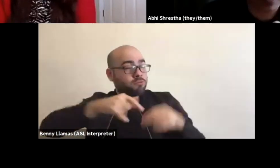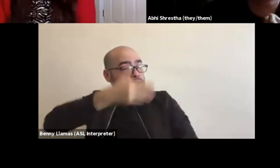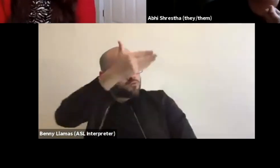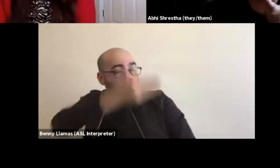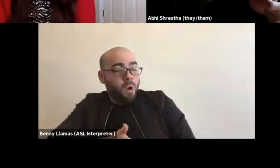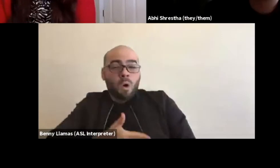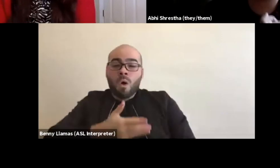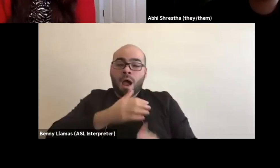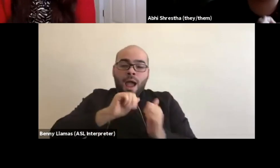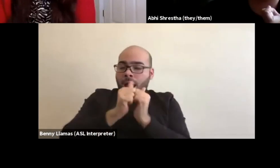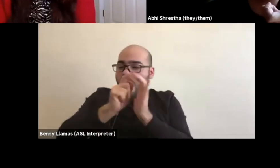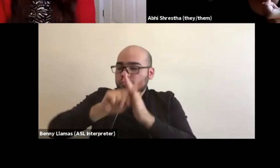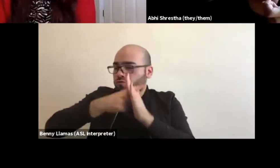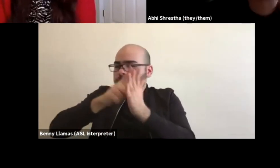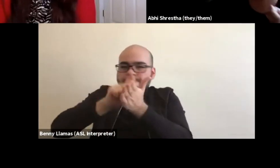the thing that really